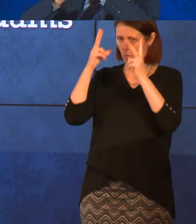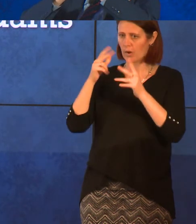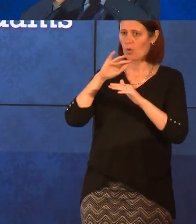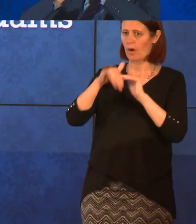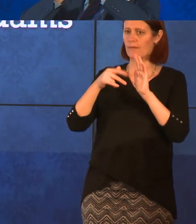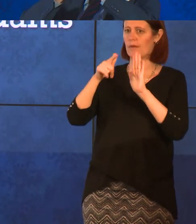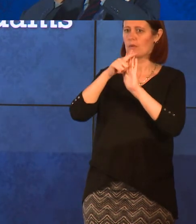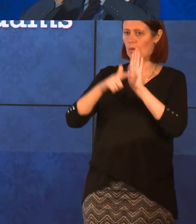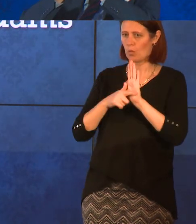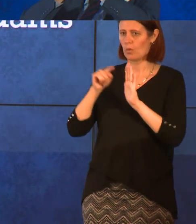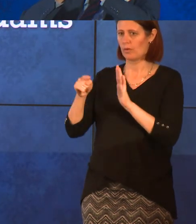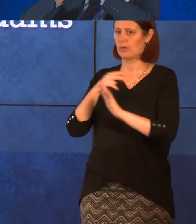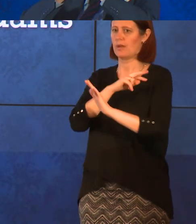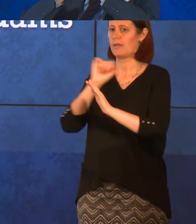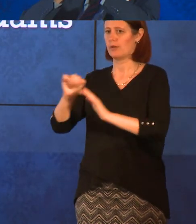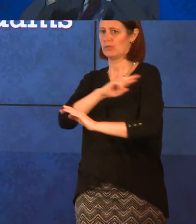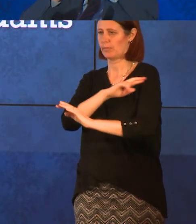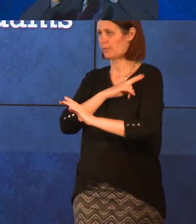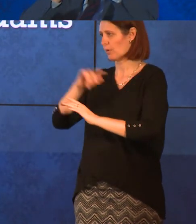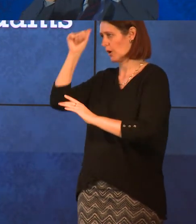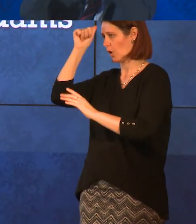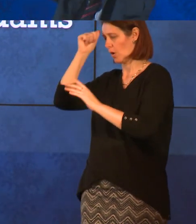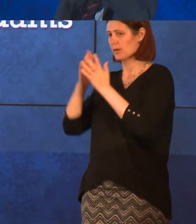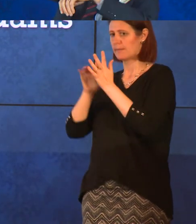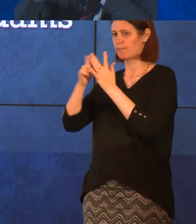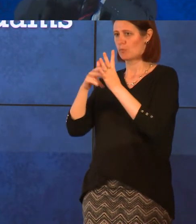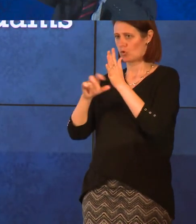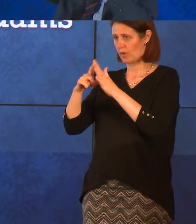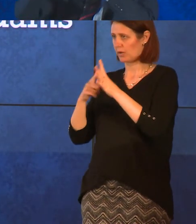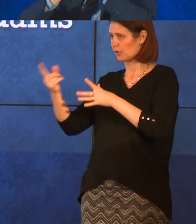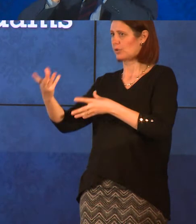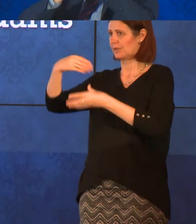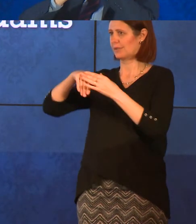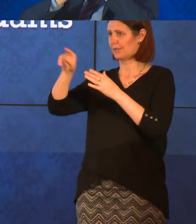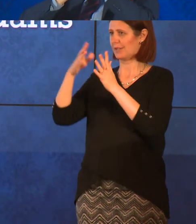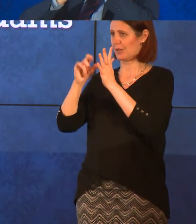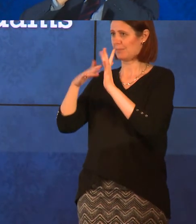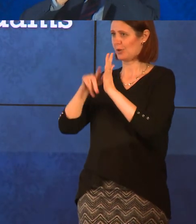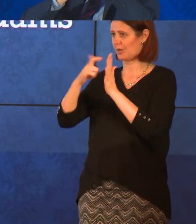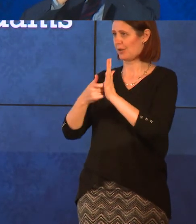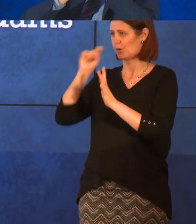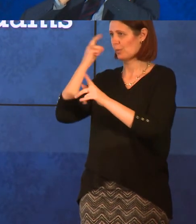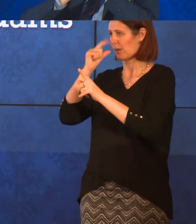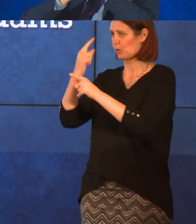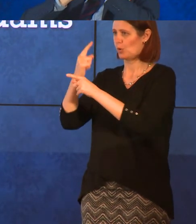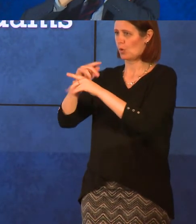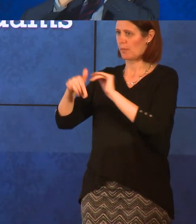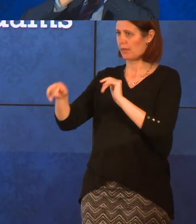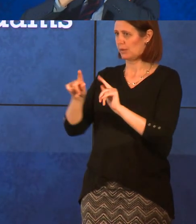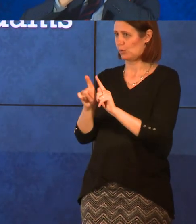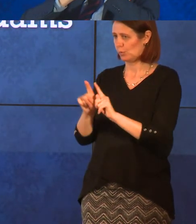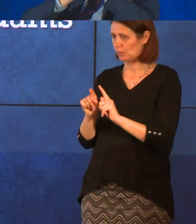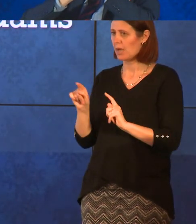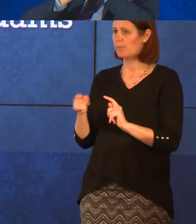also, I know Miranda's about to come up, this is not her area, but she's in the commission, at the Commission, and she'll be able to talk about this a bit too.